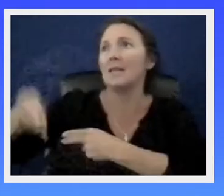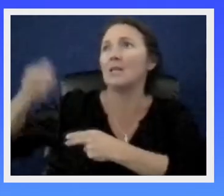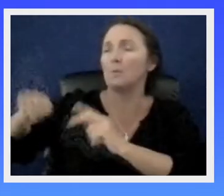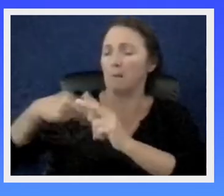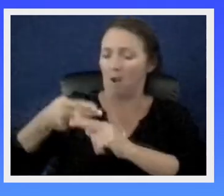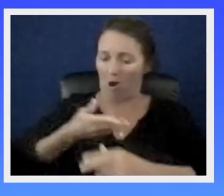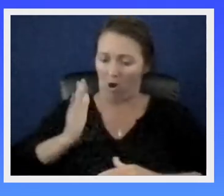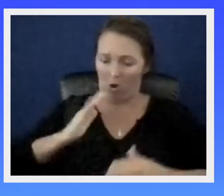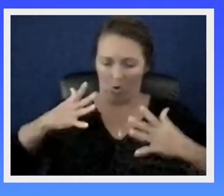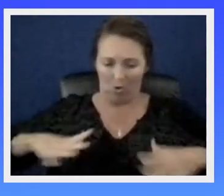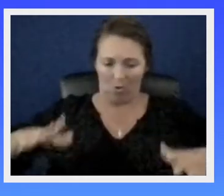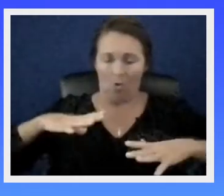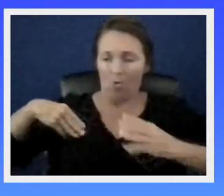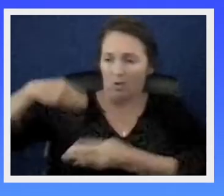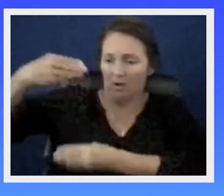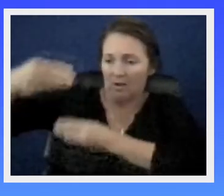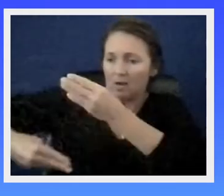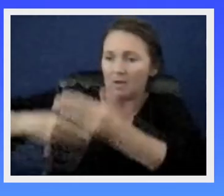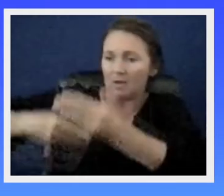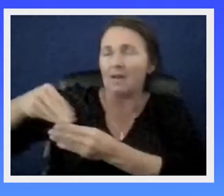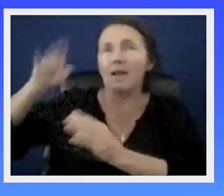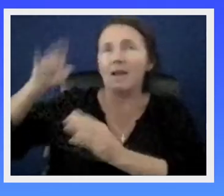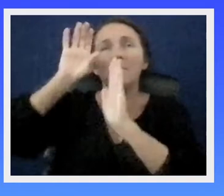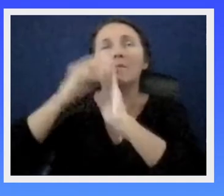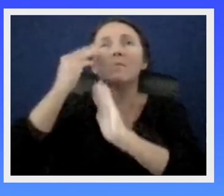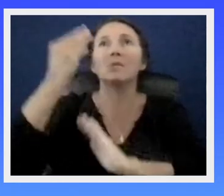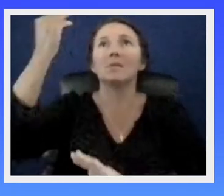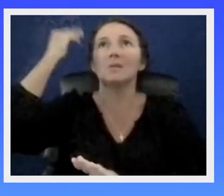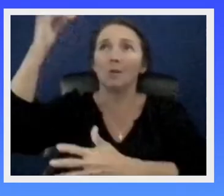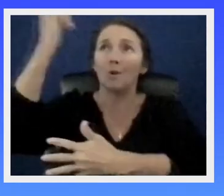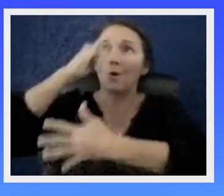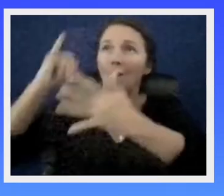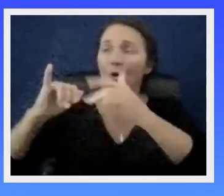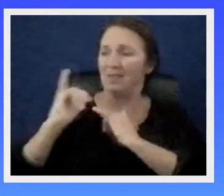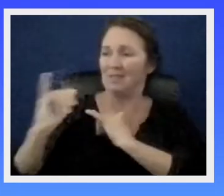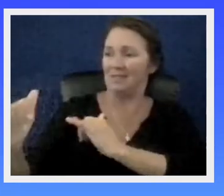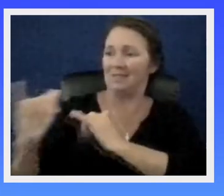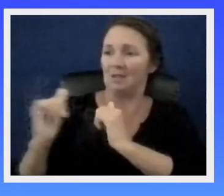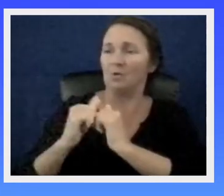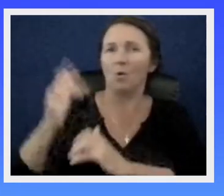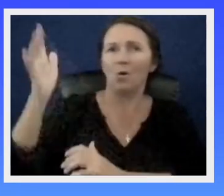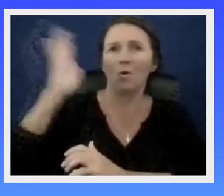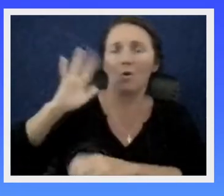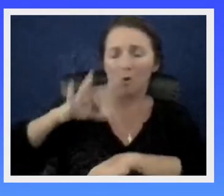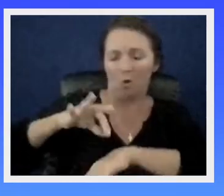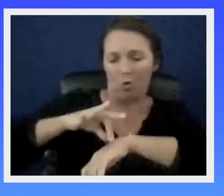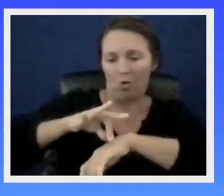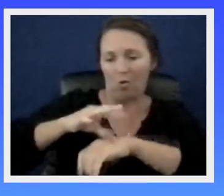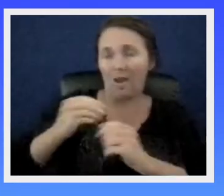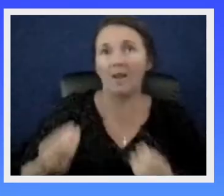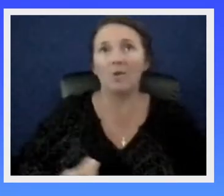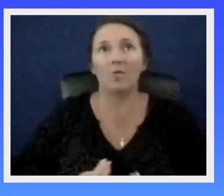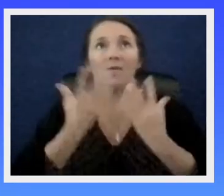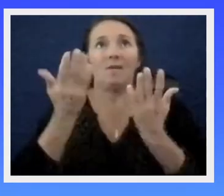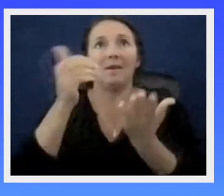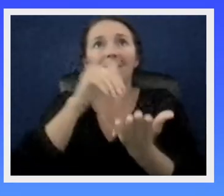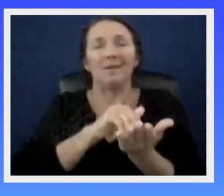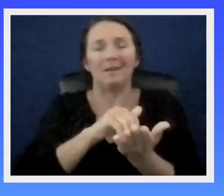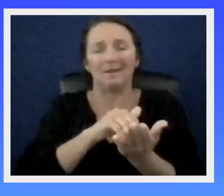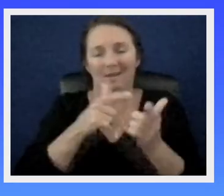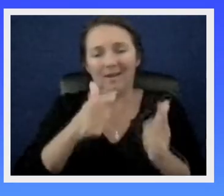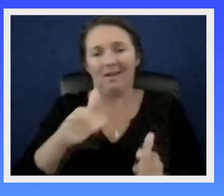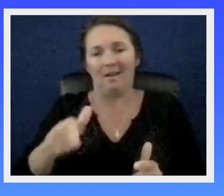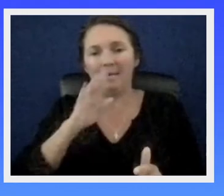for the memories we photograph, art synonymous to archival and earth revival. Let this be a